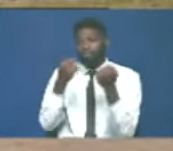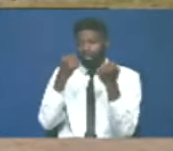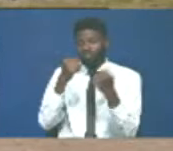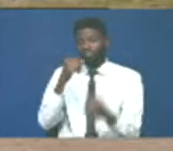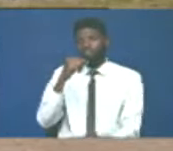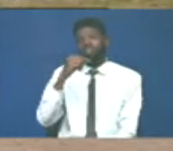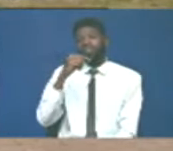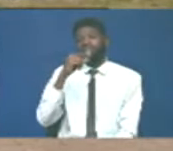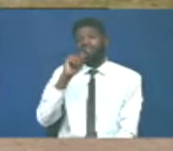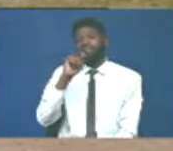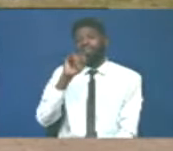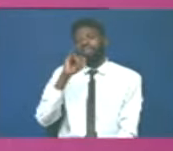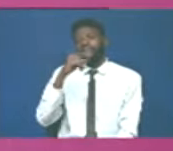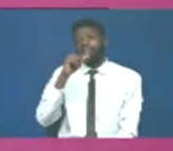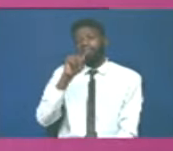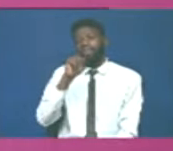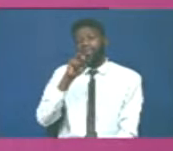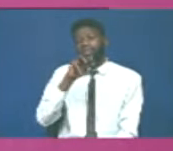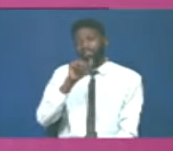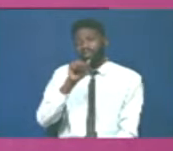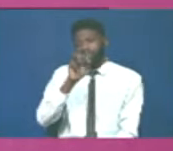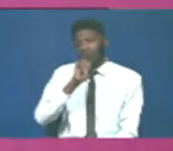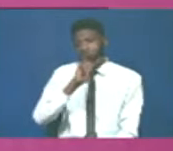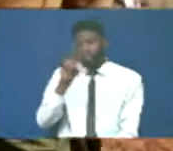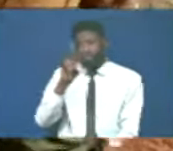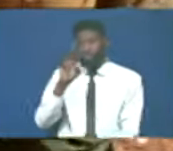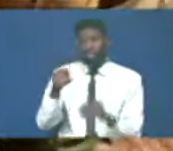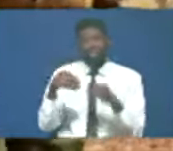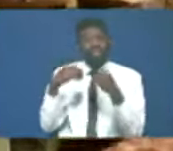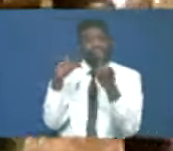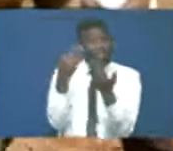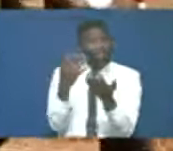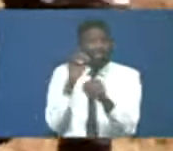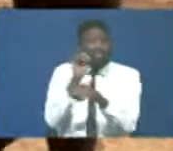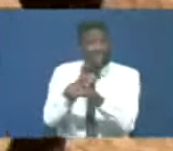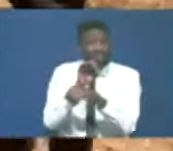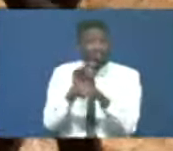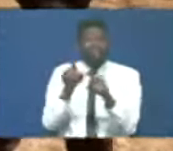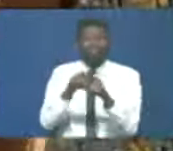will also offer counseling and guidance services to victims.